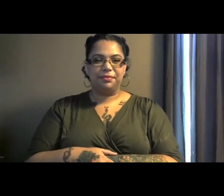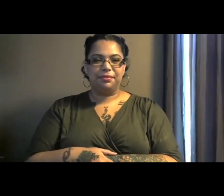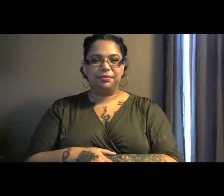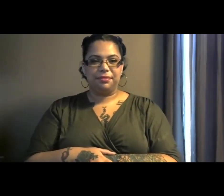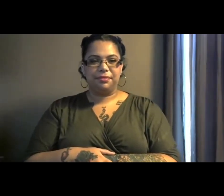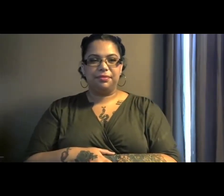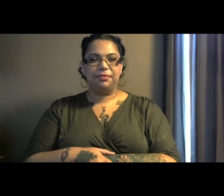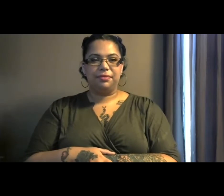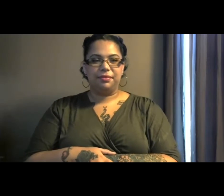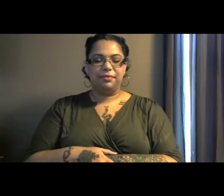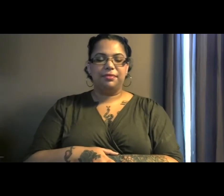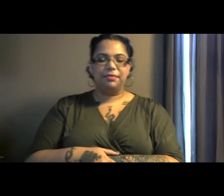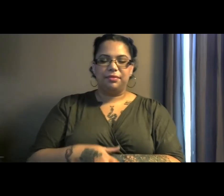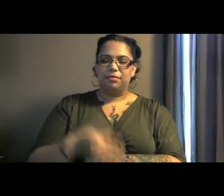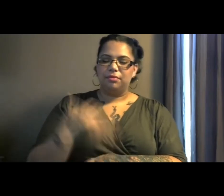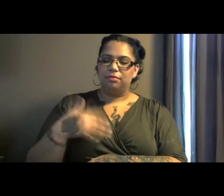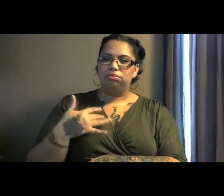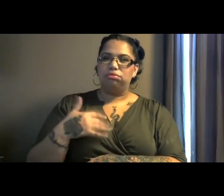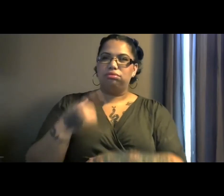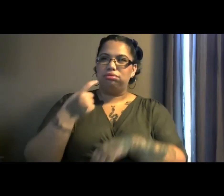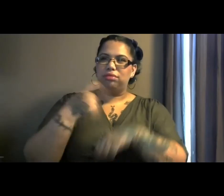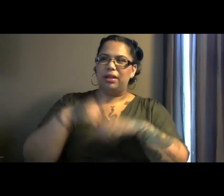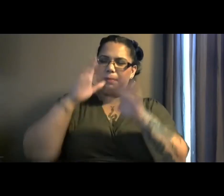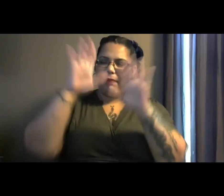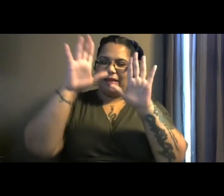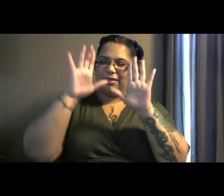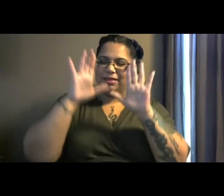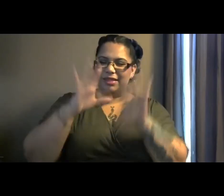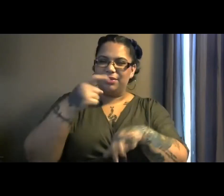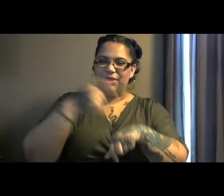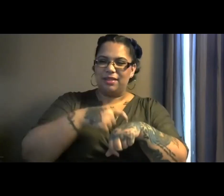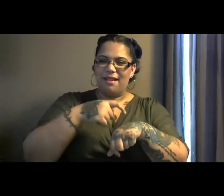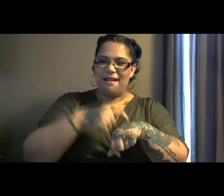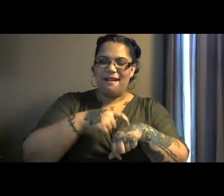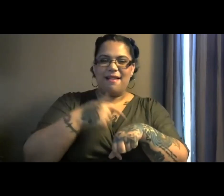What a magnificent time to be here.